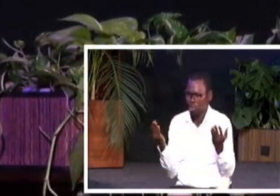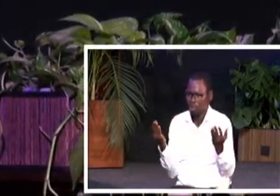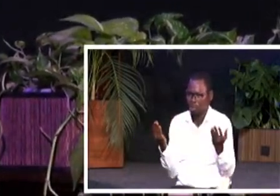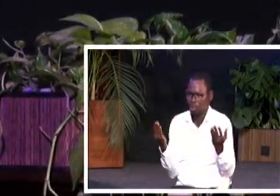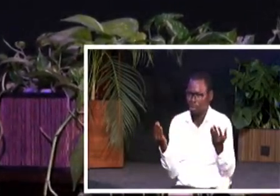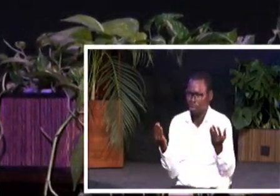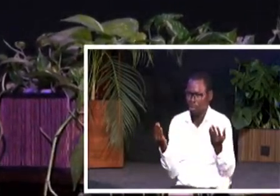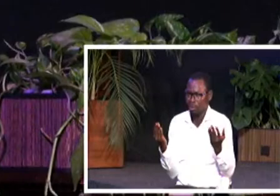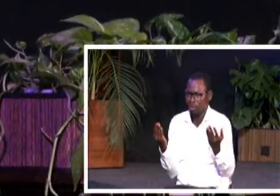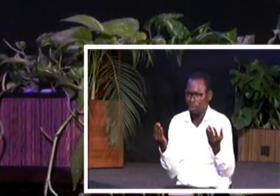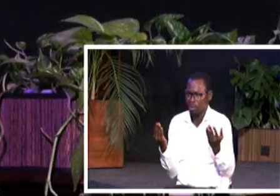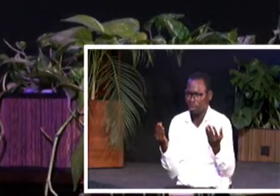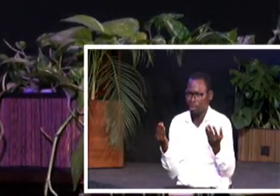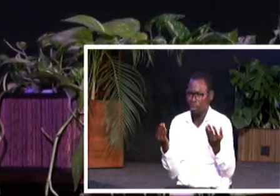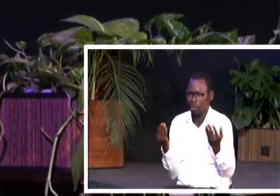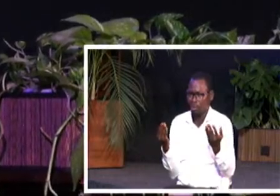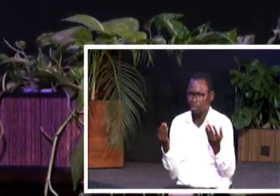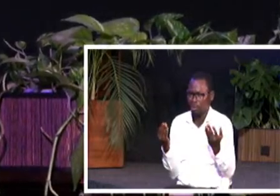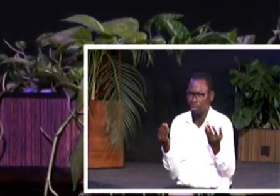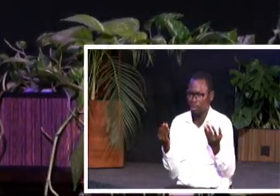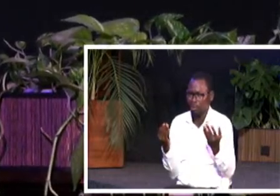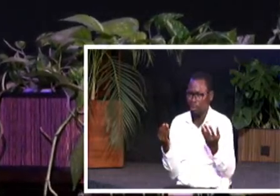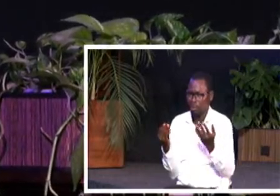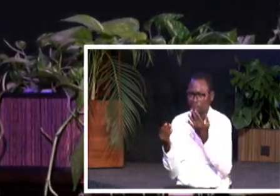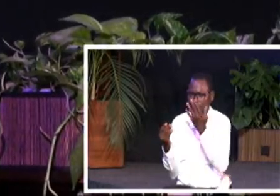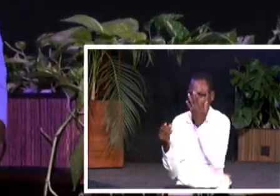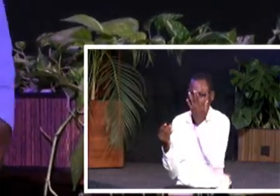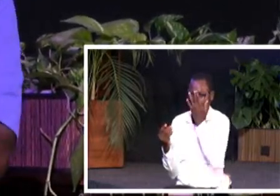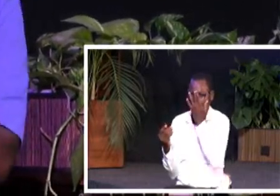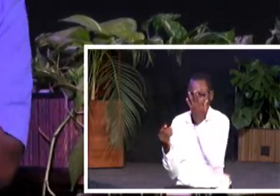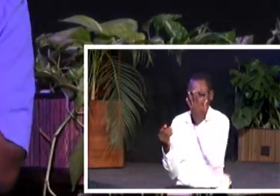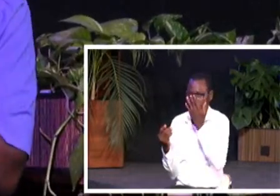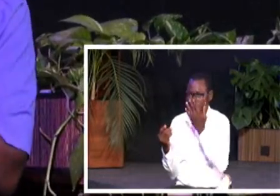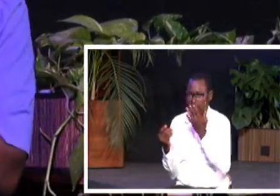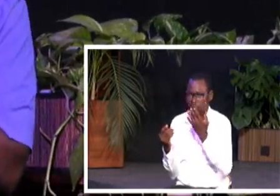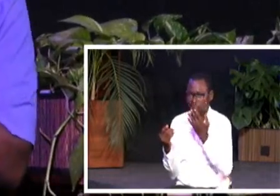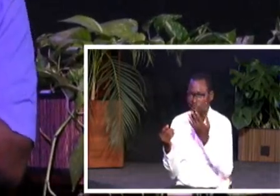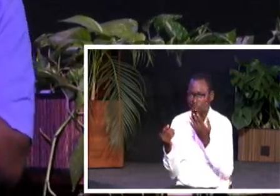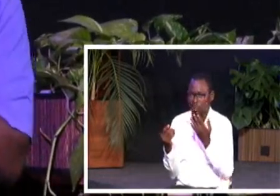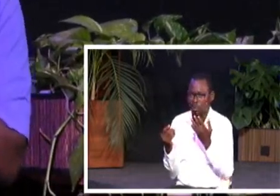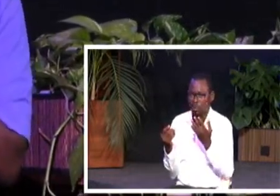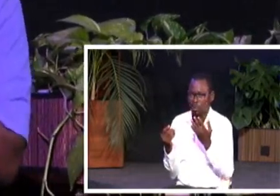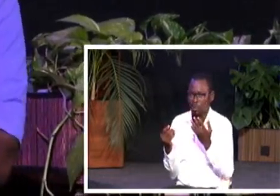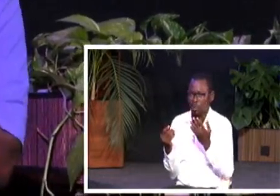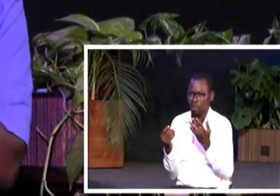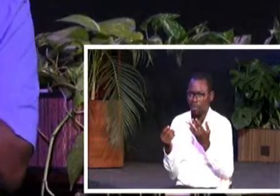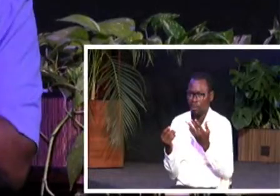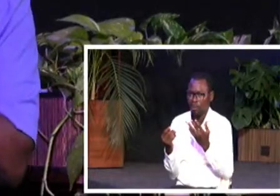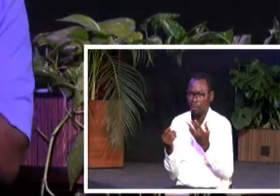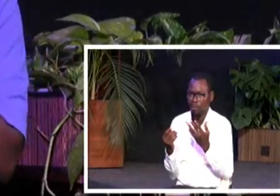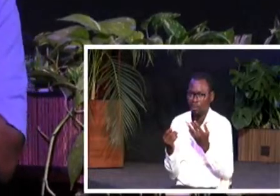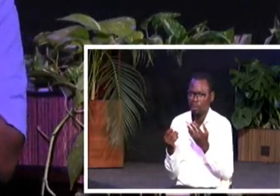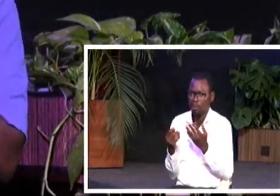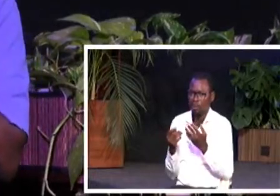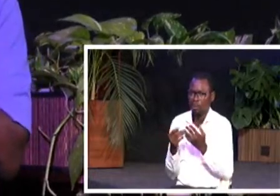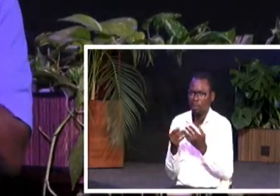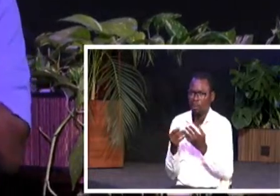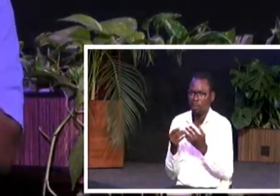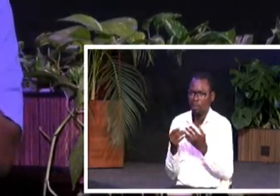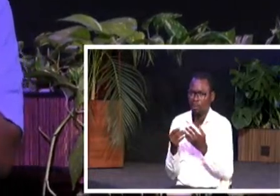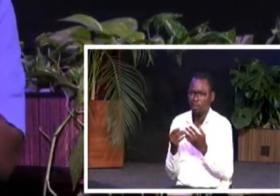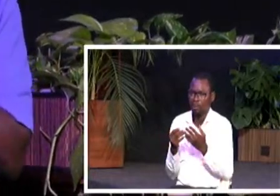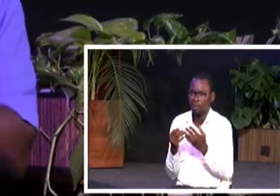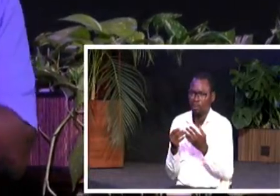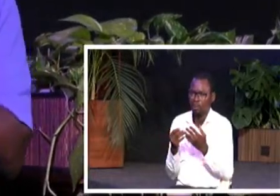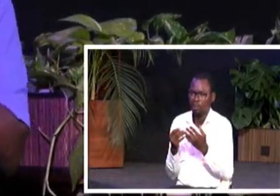know, you can buy almost anything on that platform. Now they are buying physical shops. So they are going back to the physical model again,